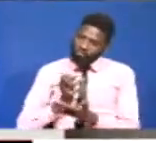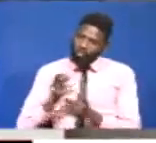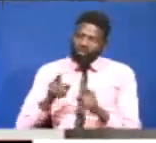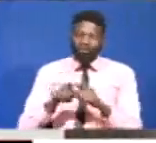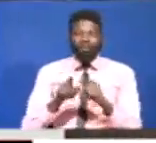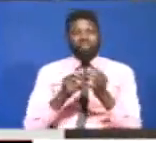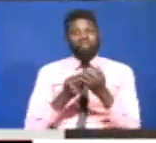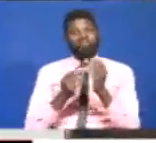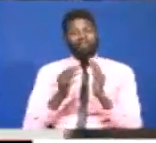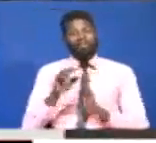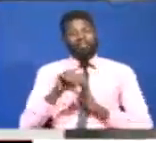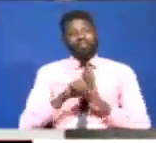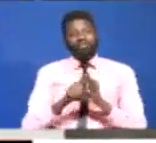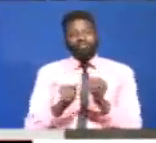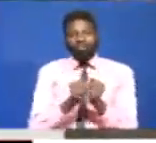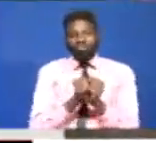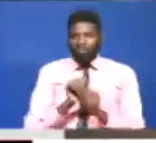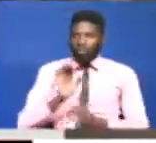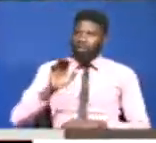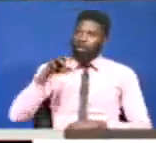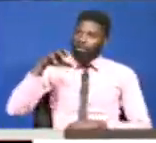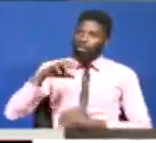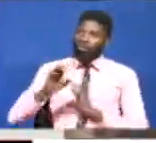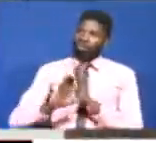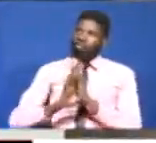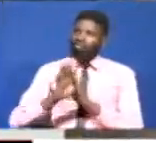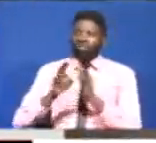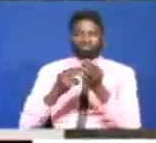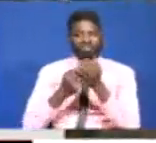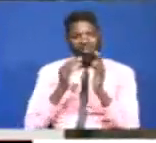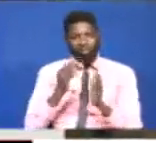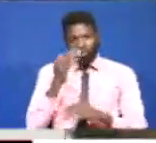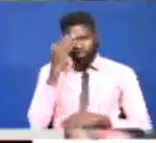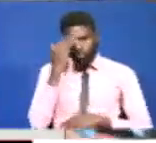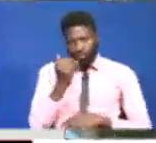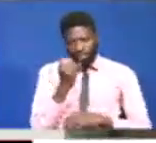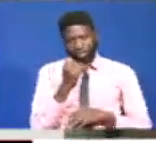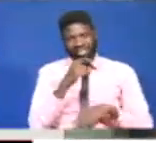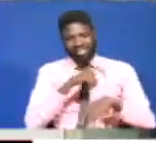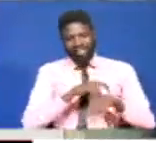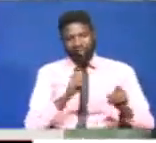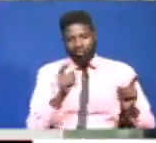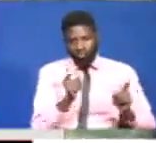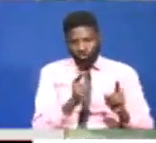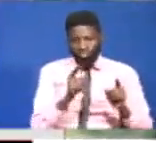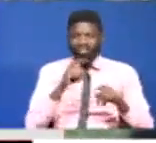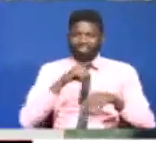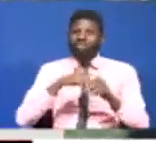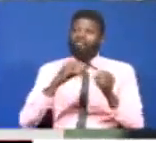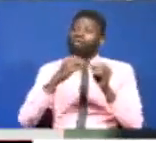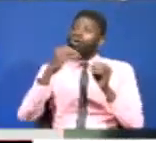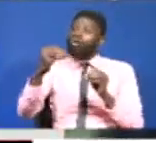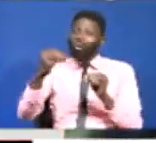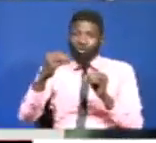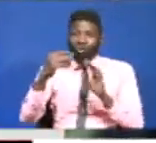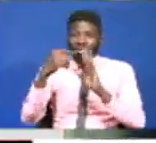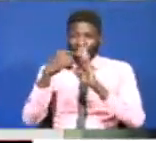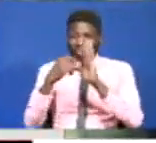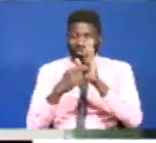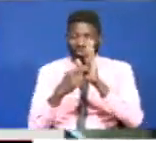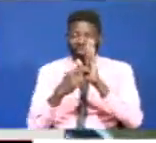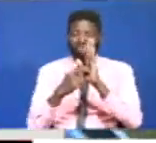with Congo's development partners, because the medium and the longer term aspects are not things that either the